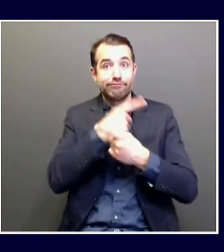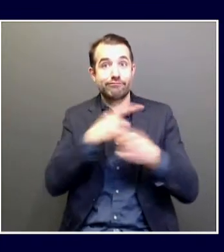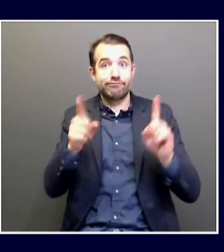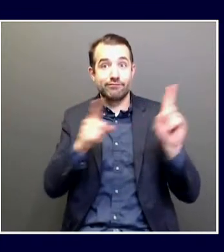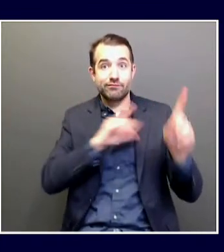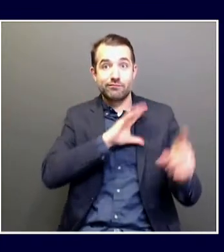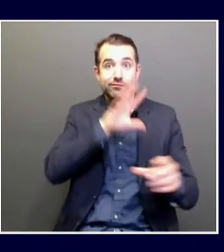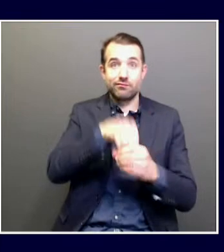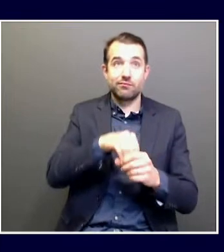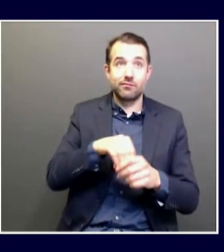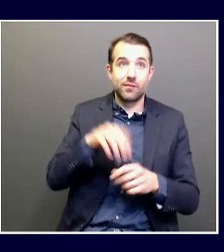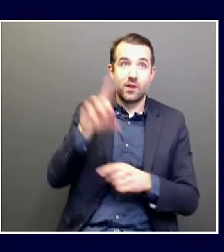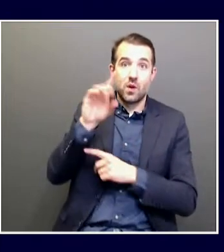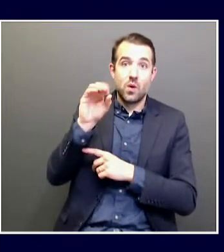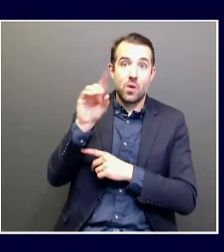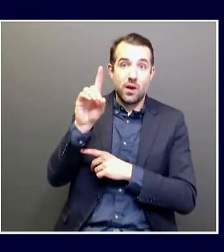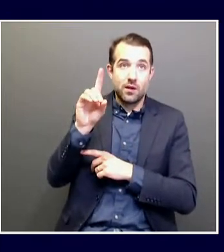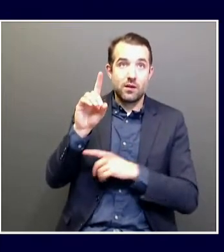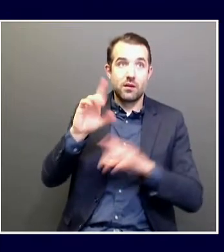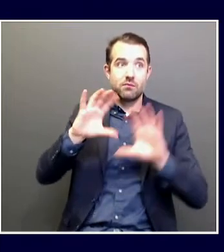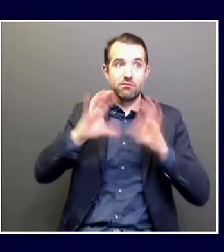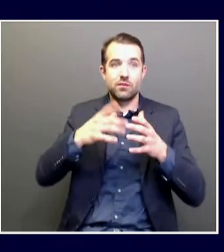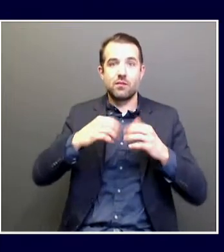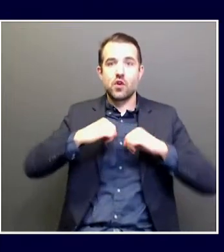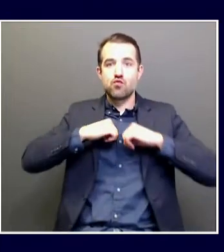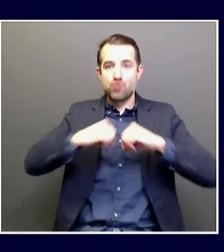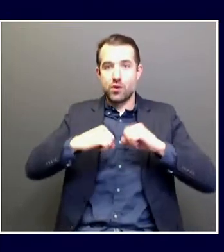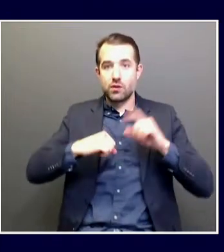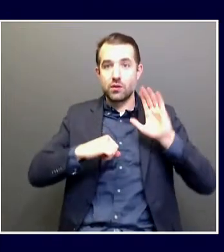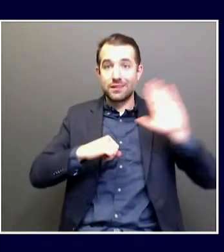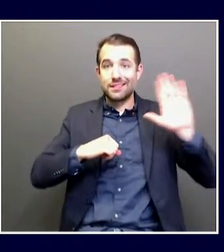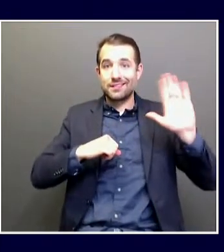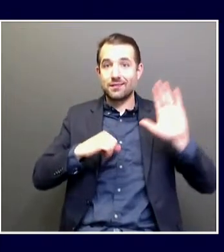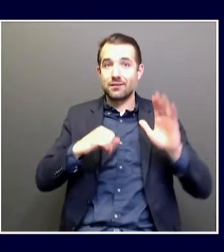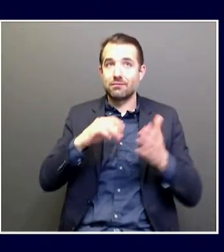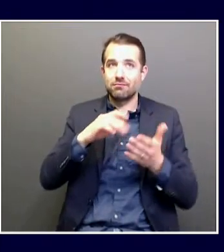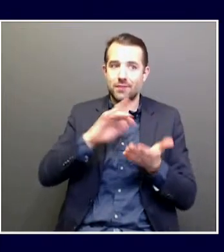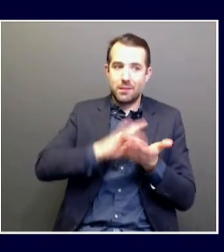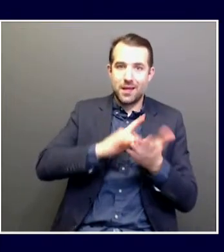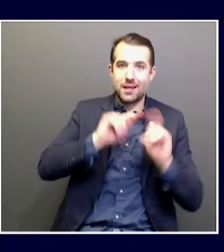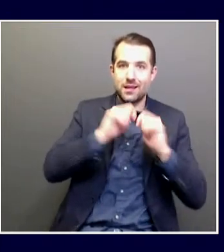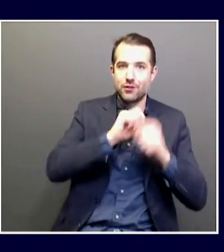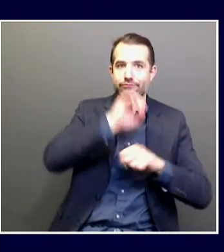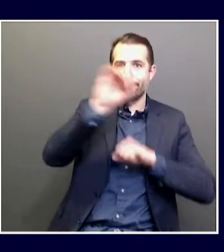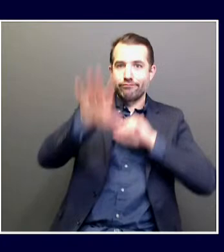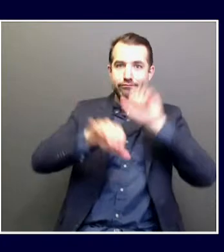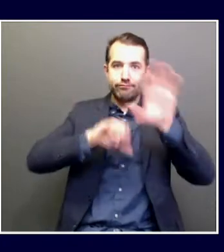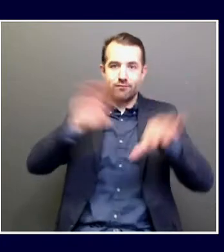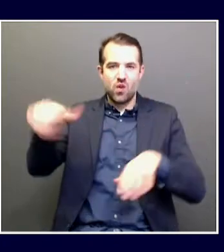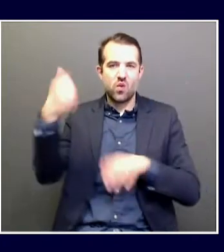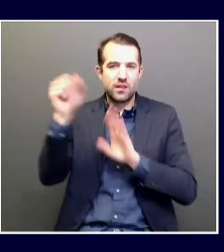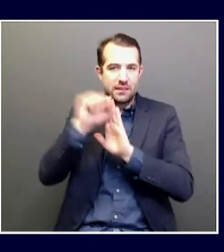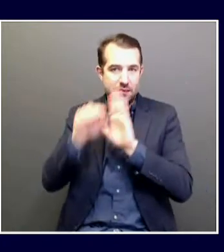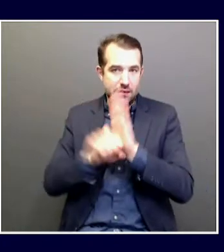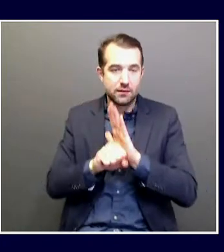different states. Federal staff who can help vaccinate and test, which would free up some clinicians here in Maine to go back to